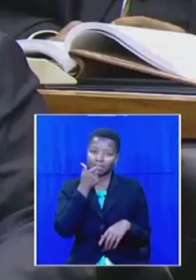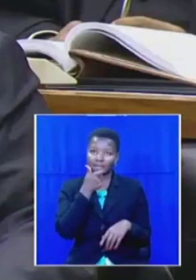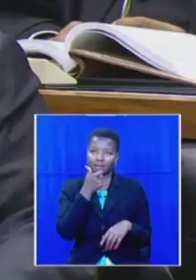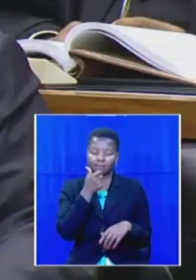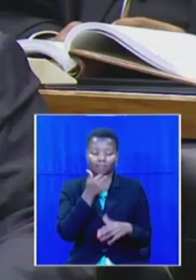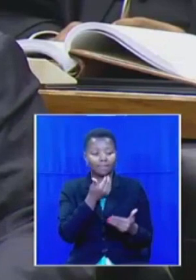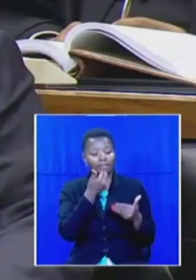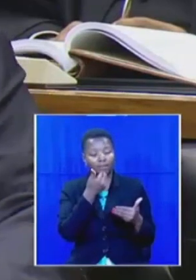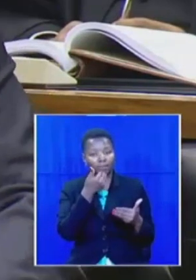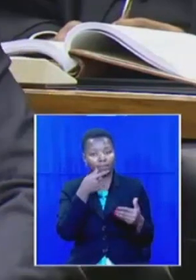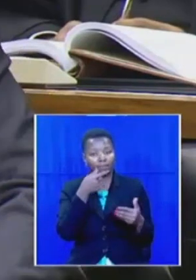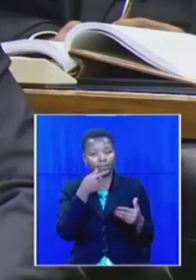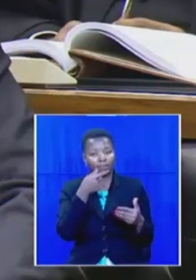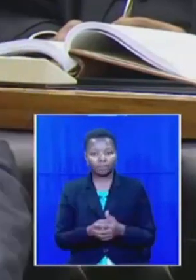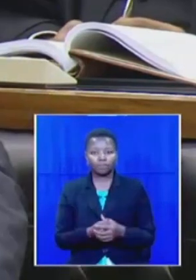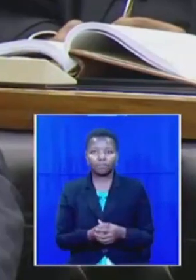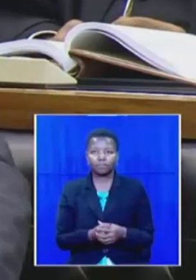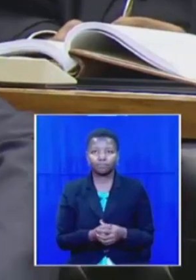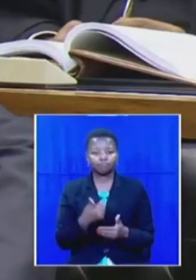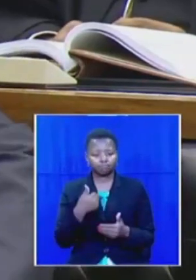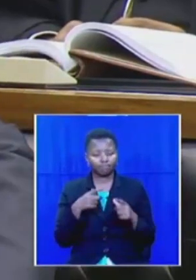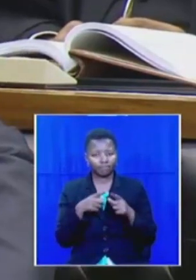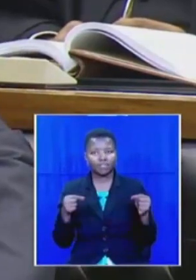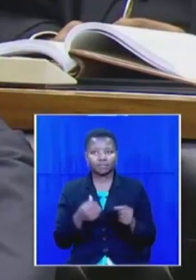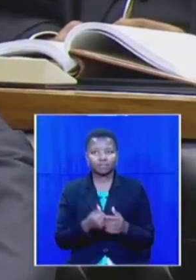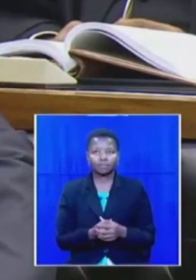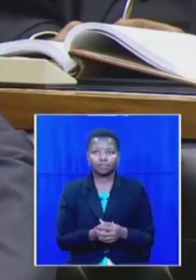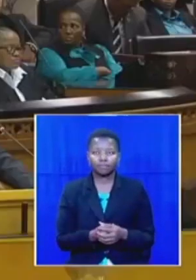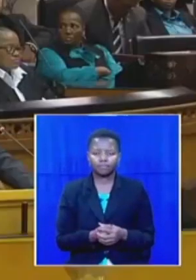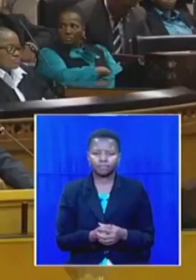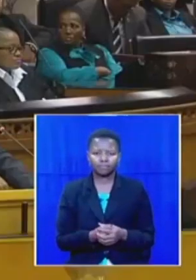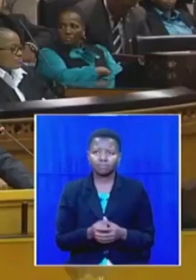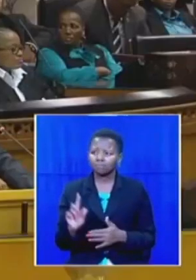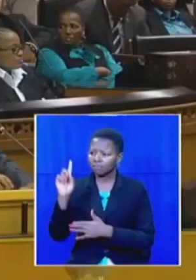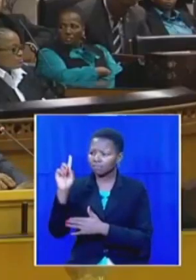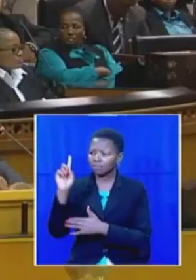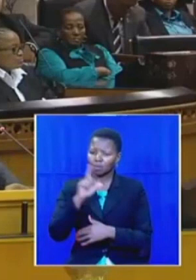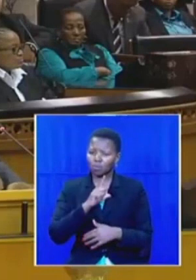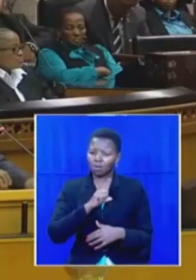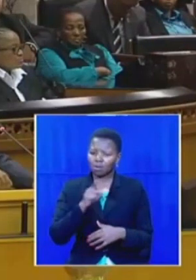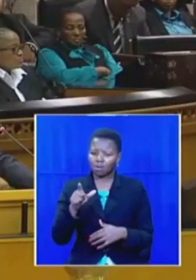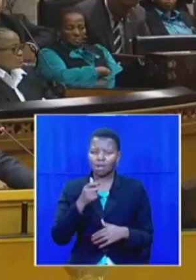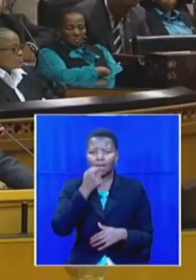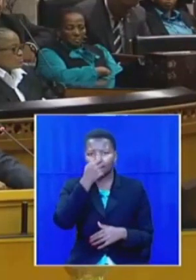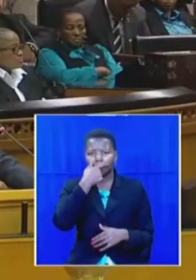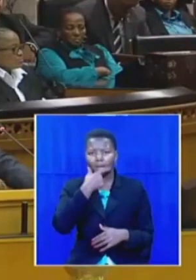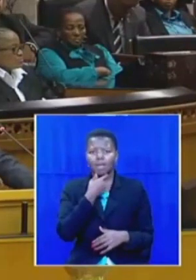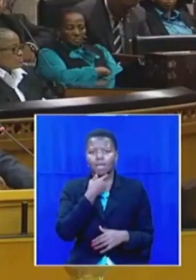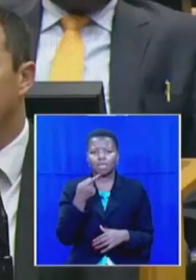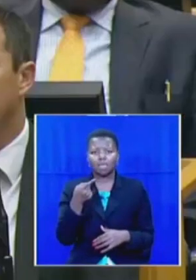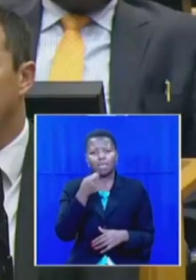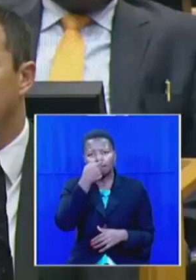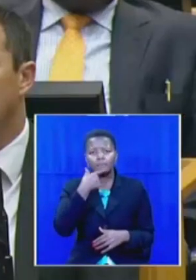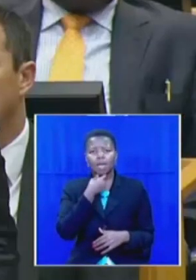Thank you, Honorable Speaker. I'm through. What is your point, Honorable Maimane? It's a crucial point, Madam